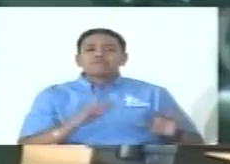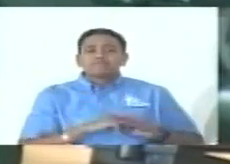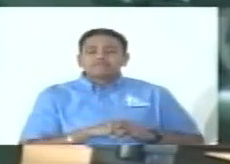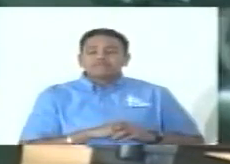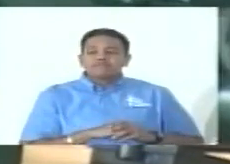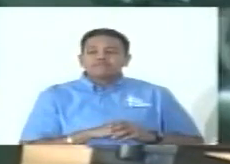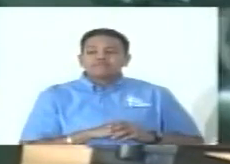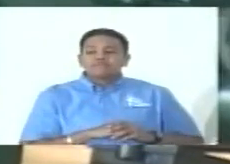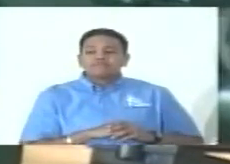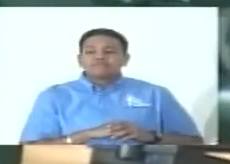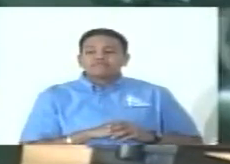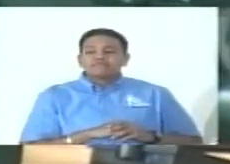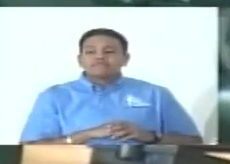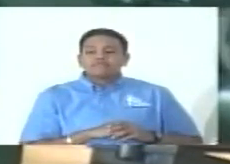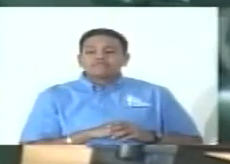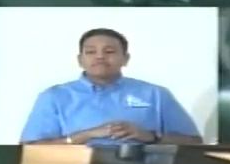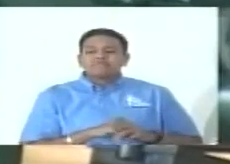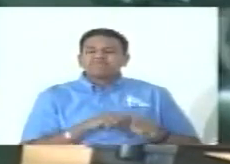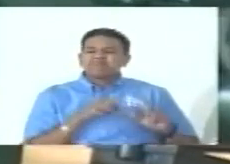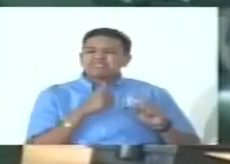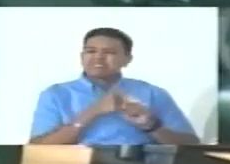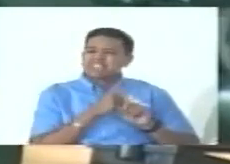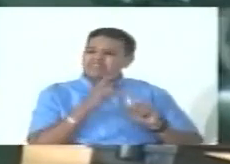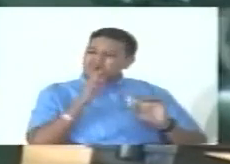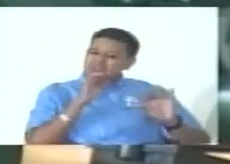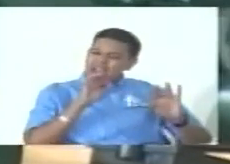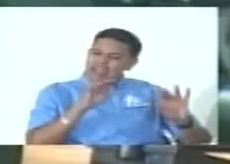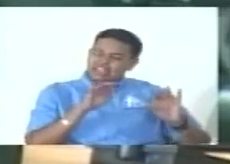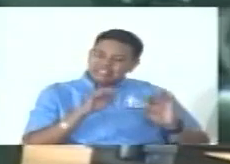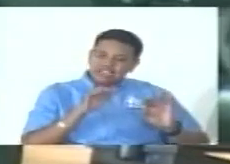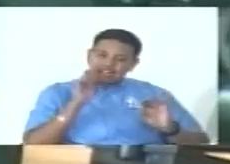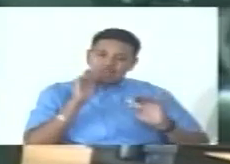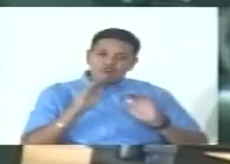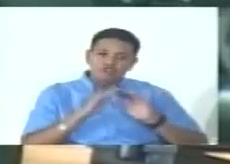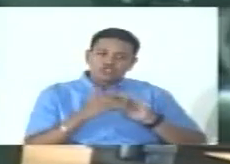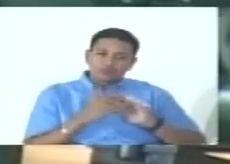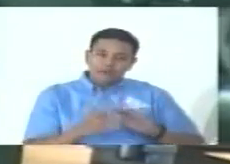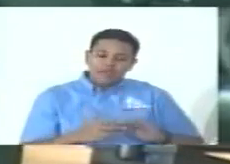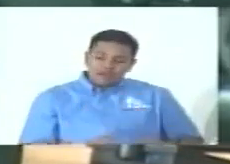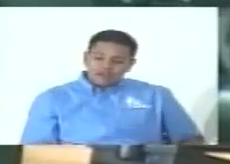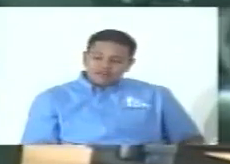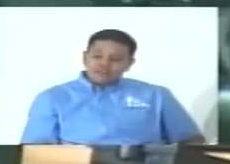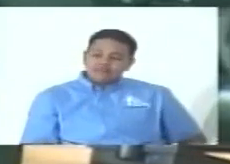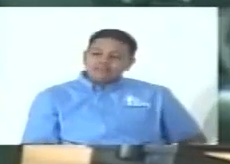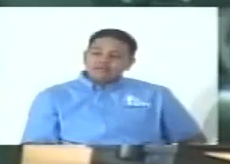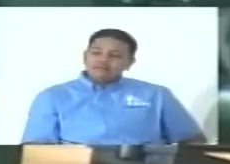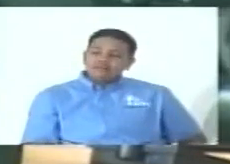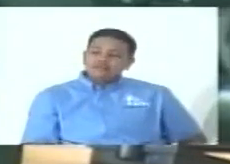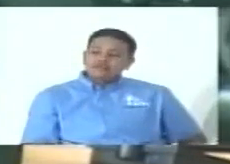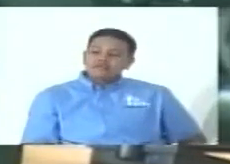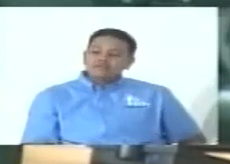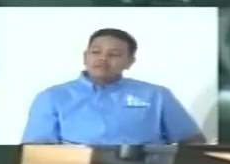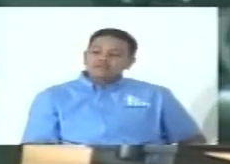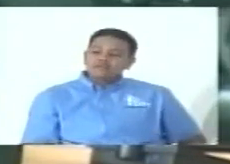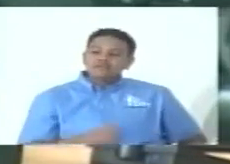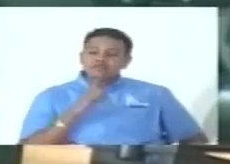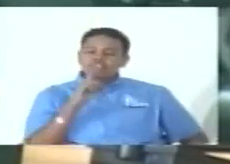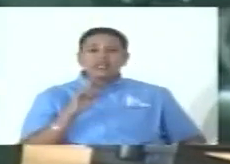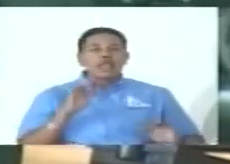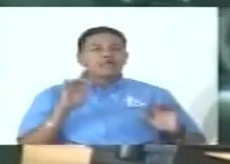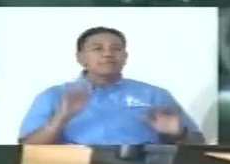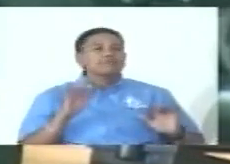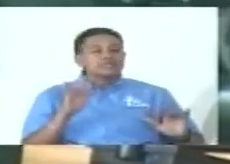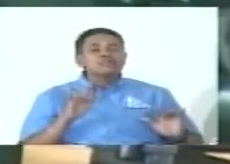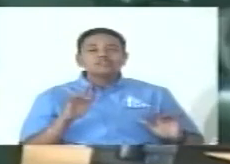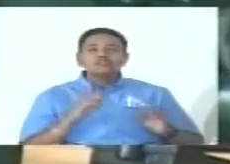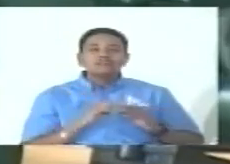And she was excellent for Jamaica. It's a pity in life